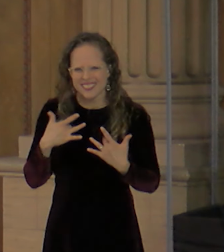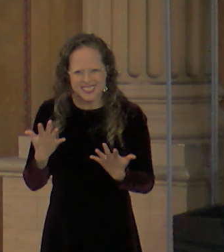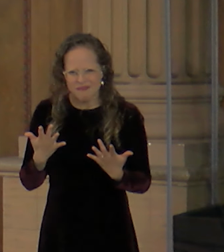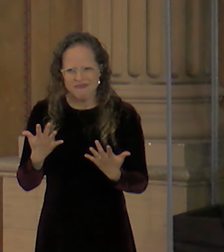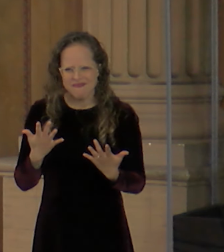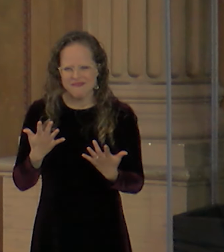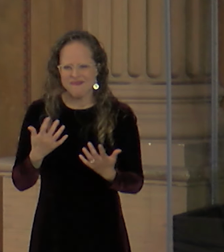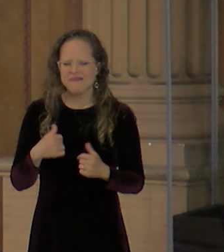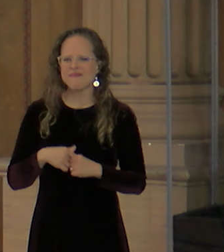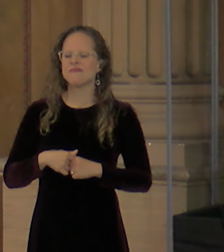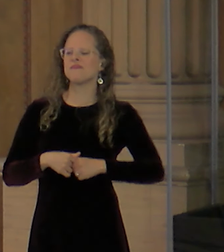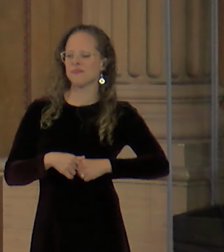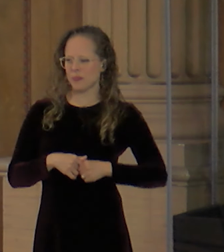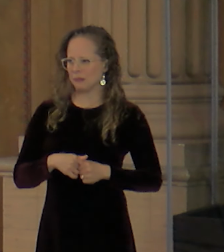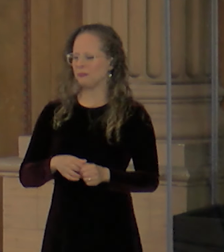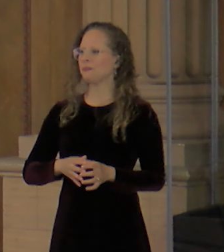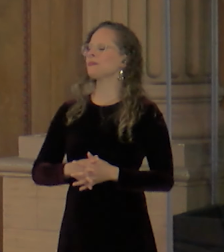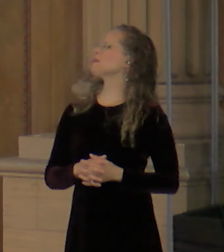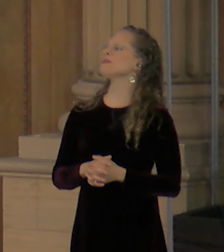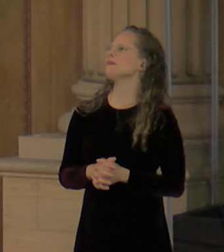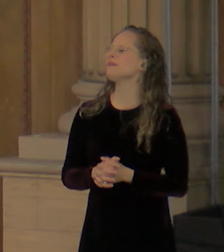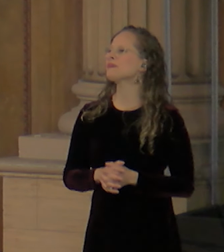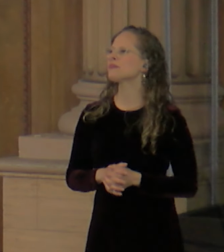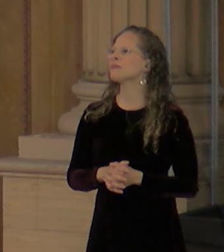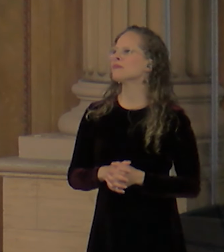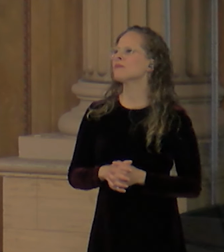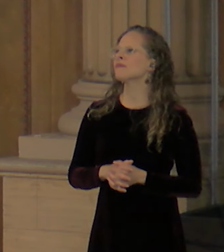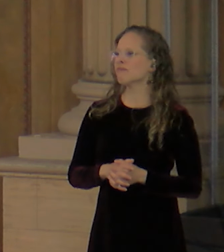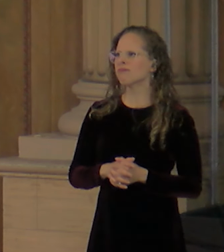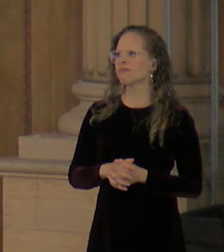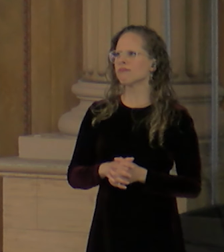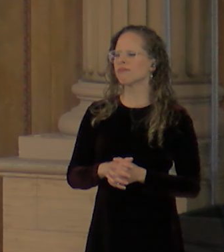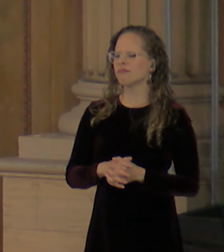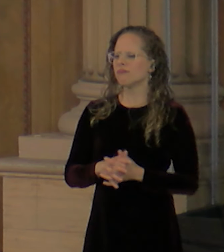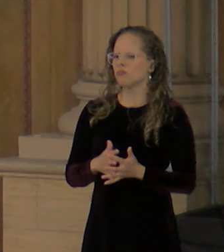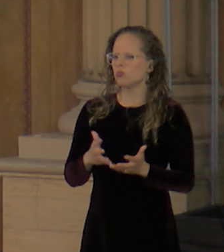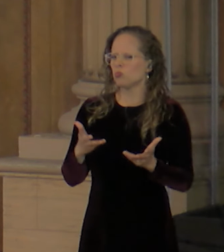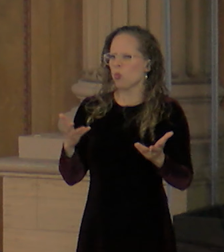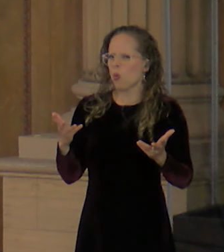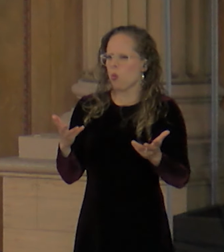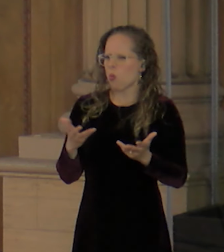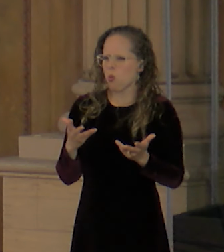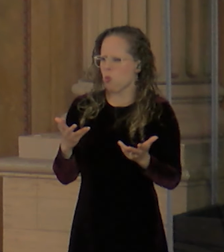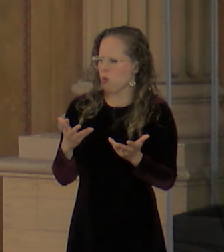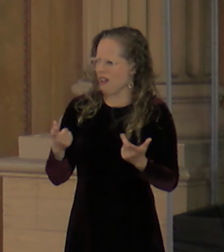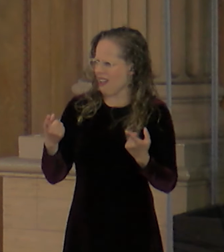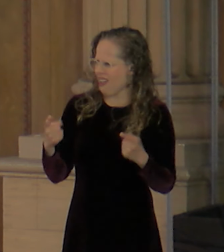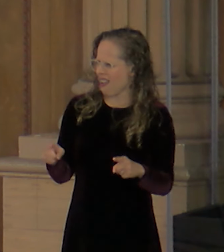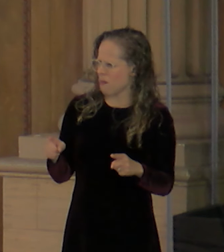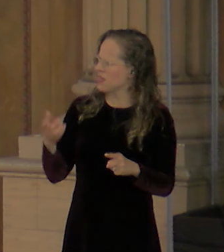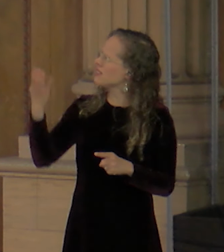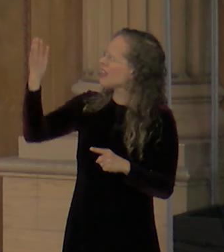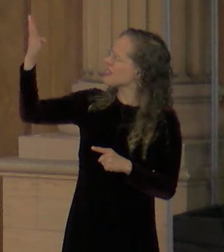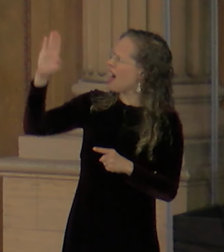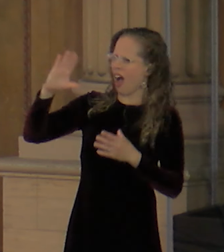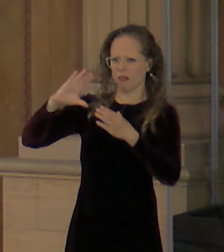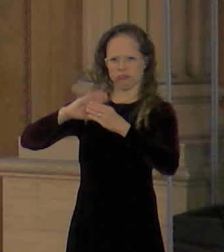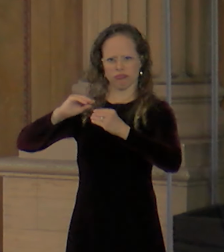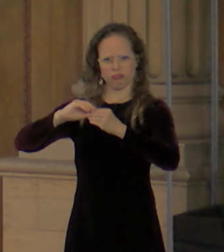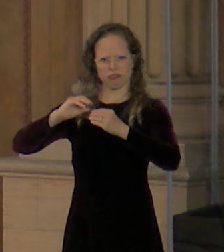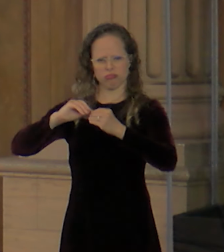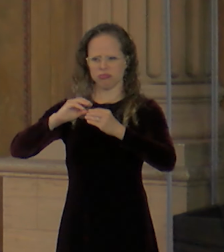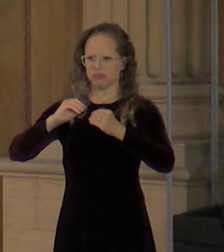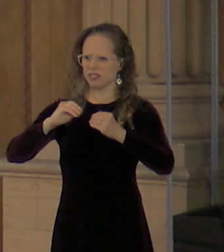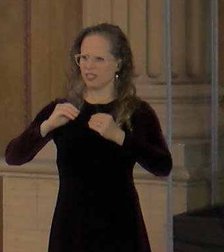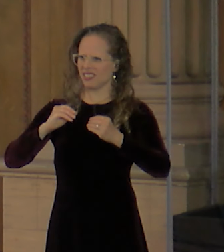what it looks like at first glance in this speech. So what was it? What is it in the second speech that restored that vitality